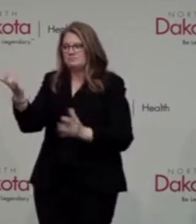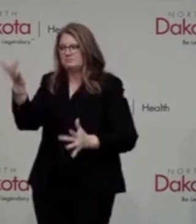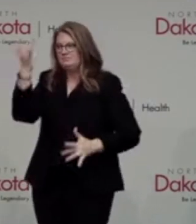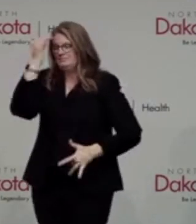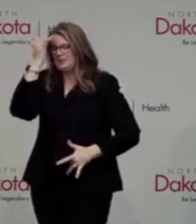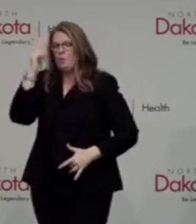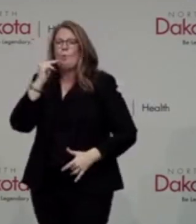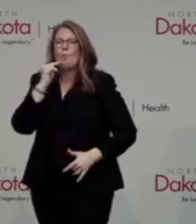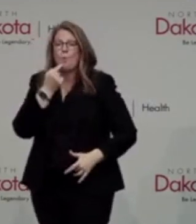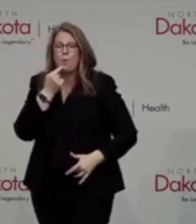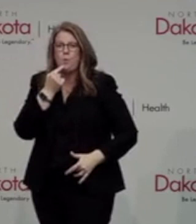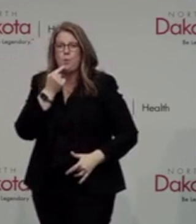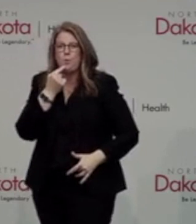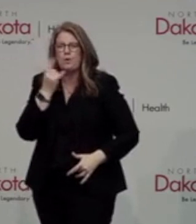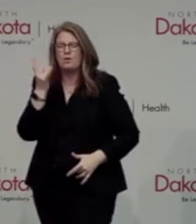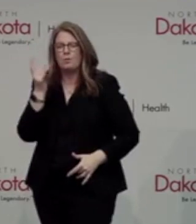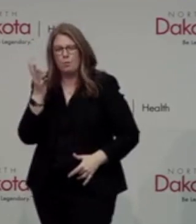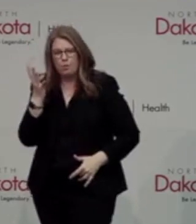even